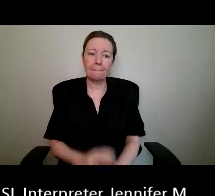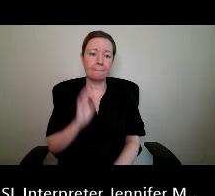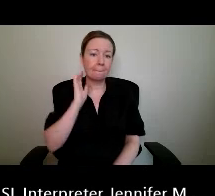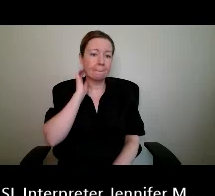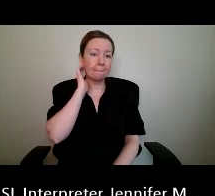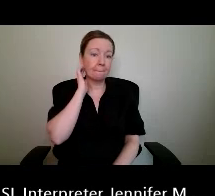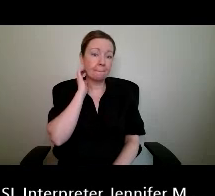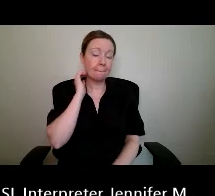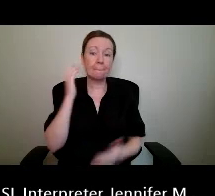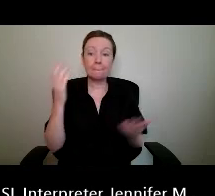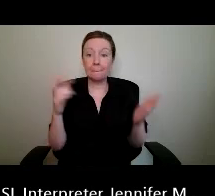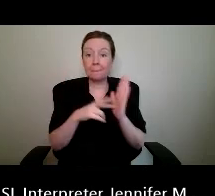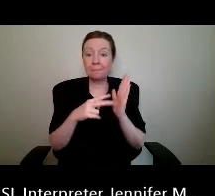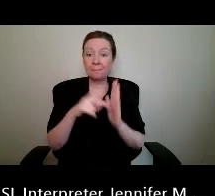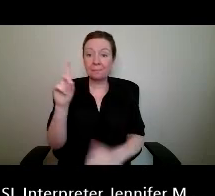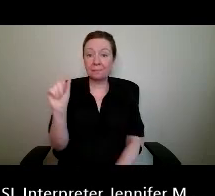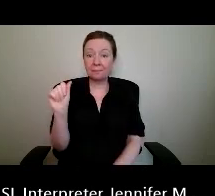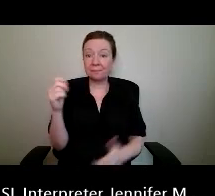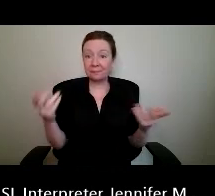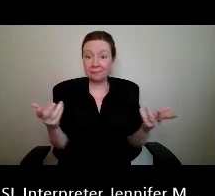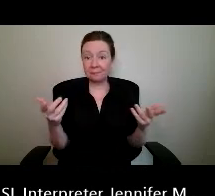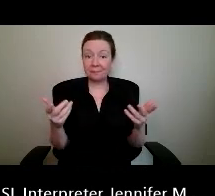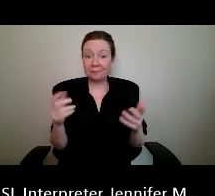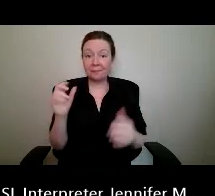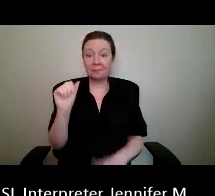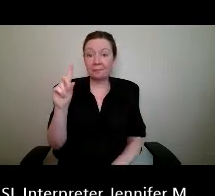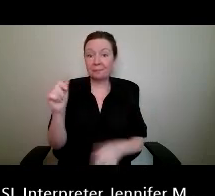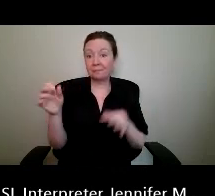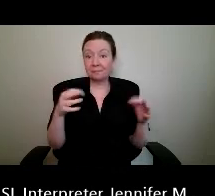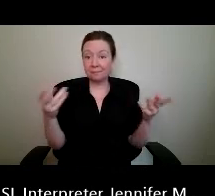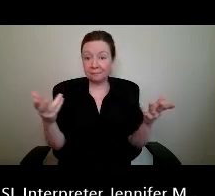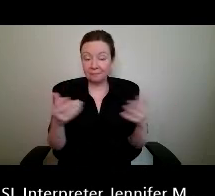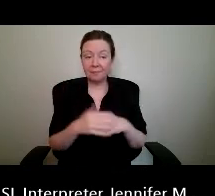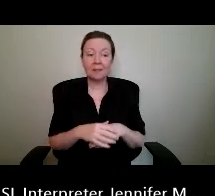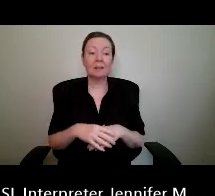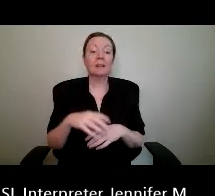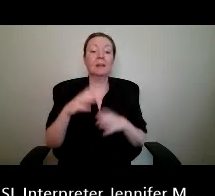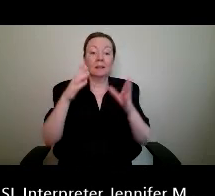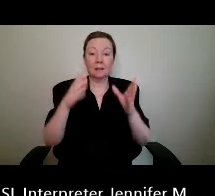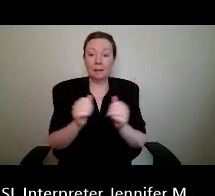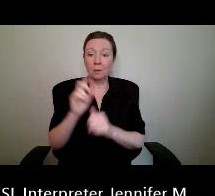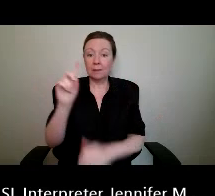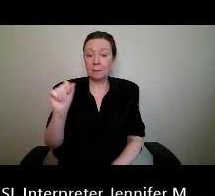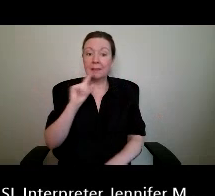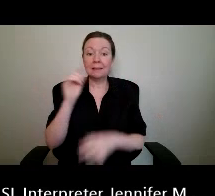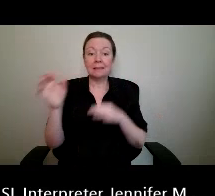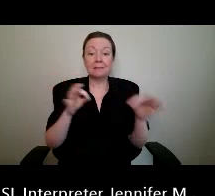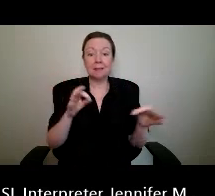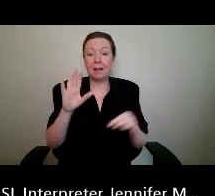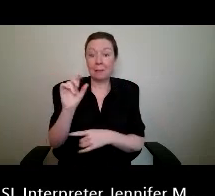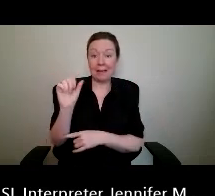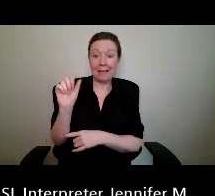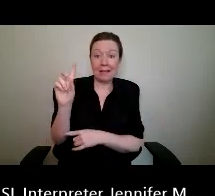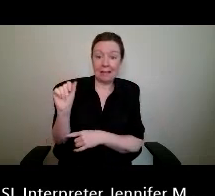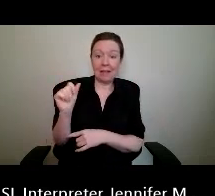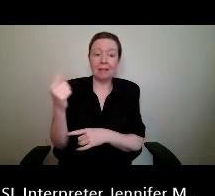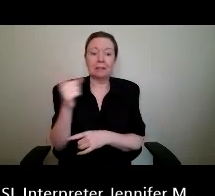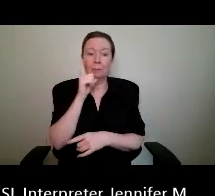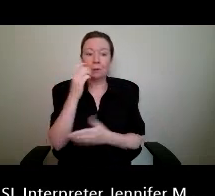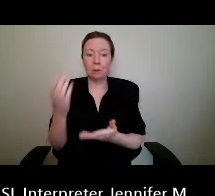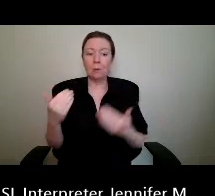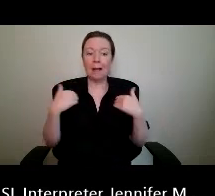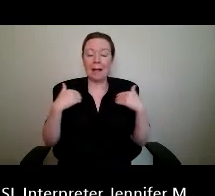So what is a disability according to the ADA? So an individual with a disability is defined by the ADA as someone who has